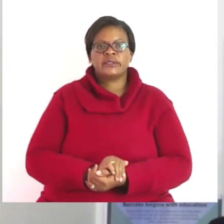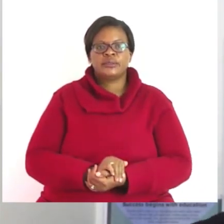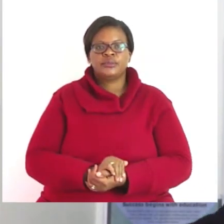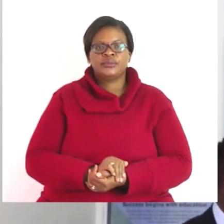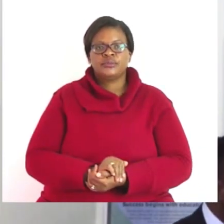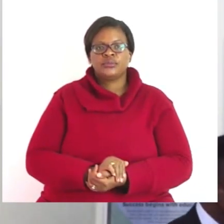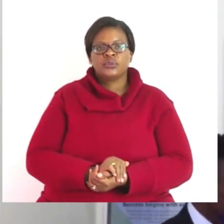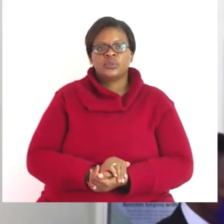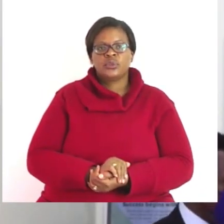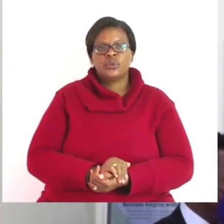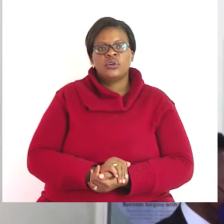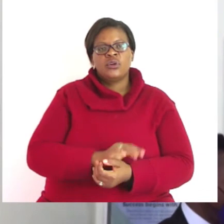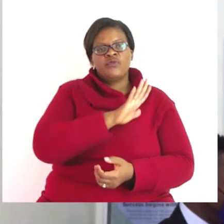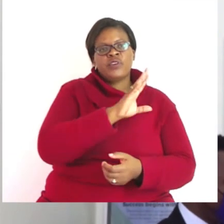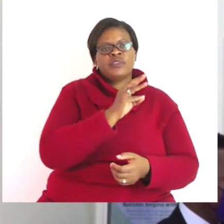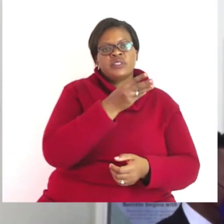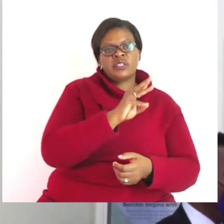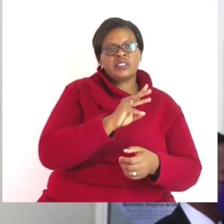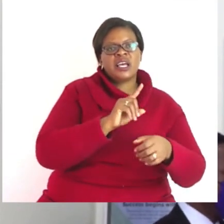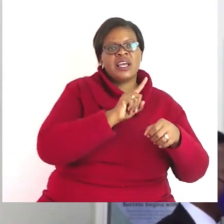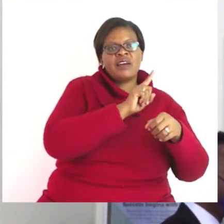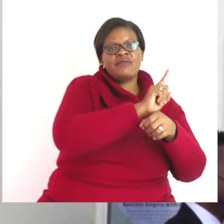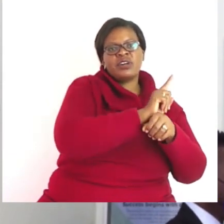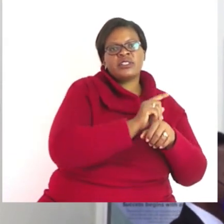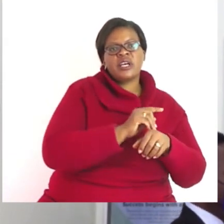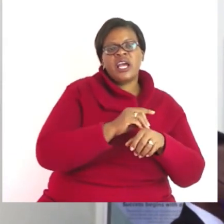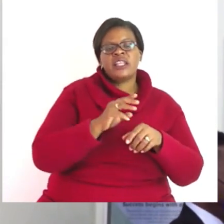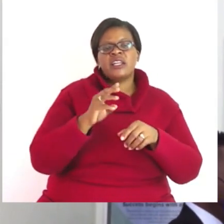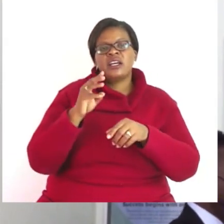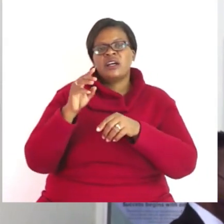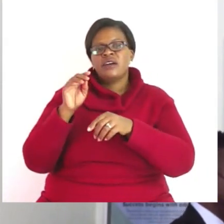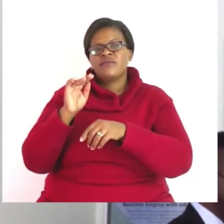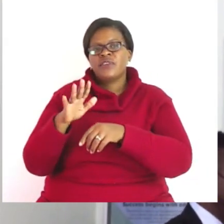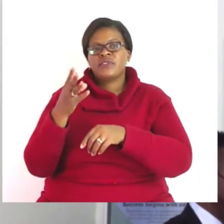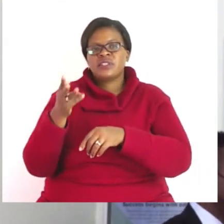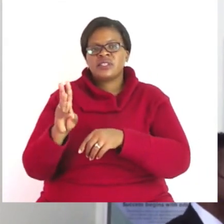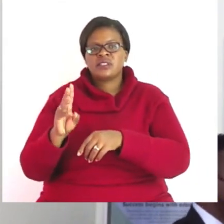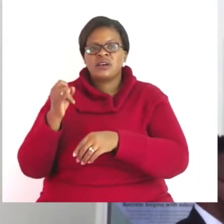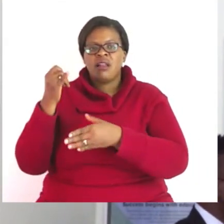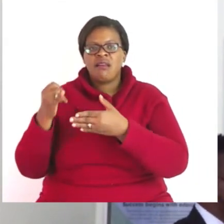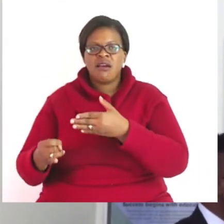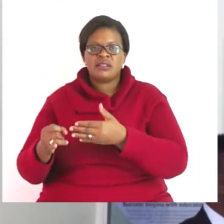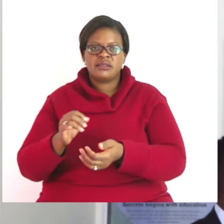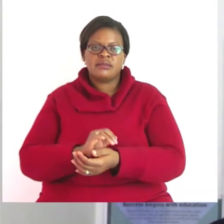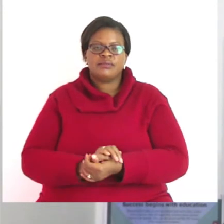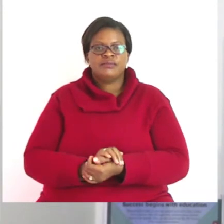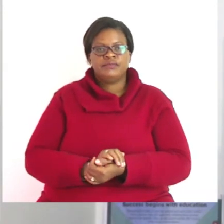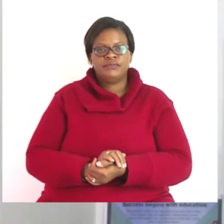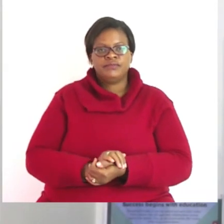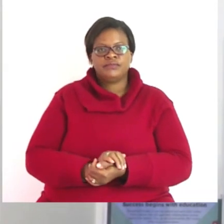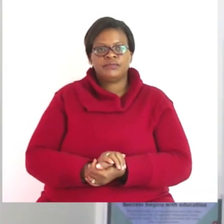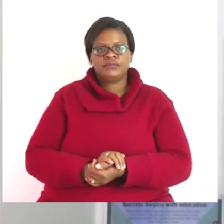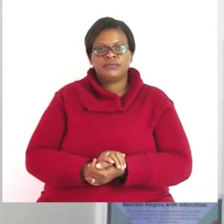56 to be on the other side and here to start. So it's still the same. I would like